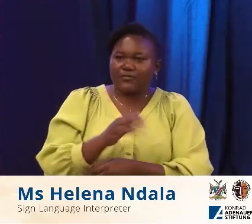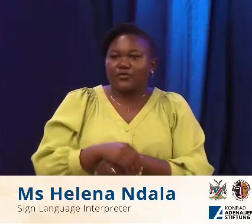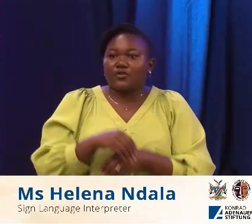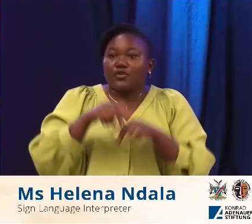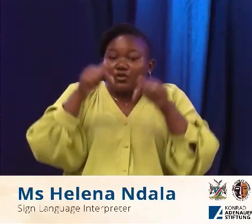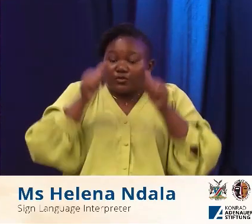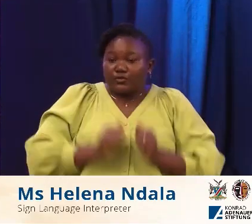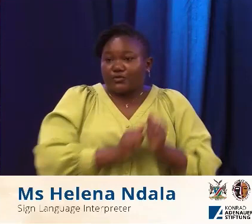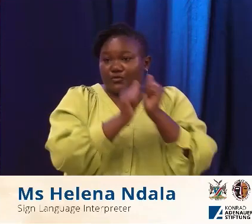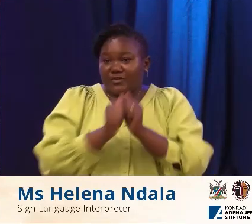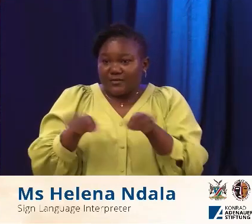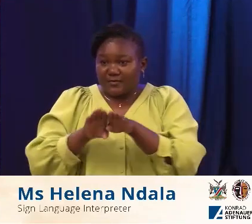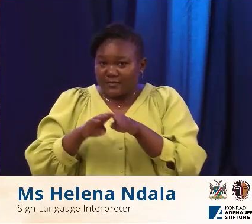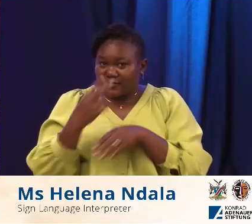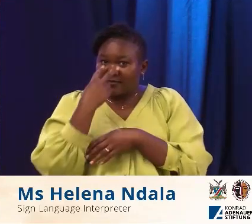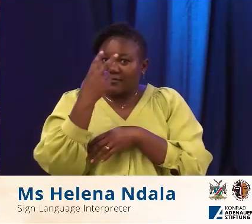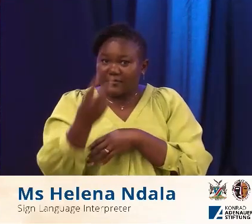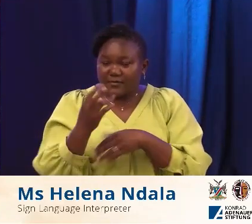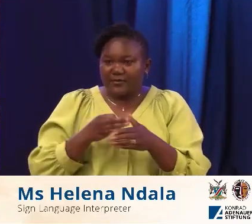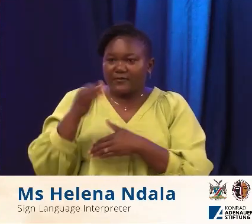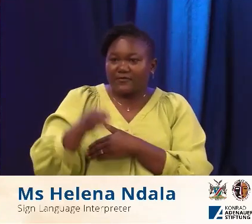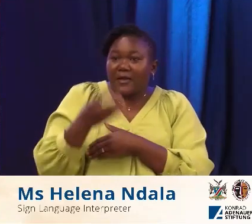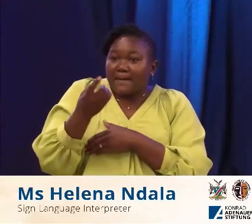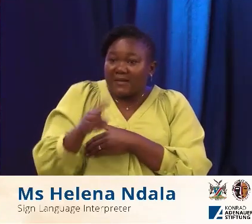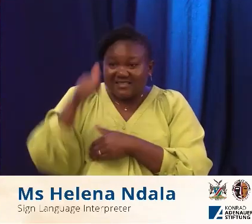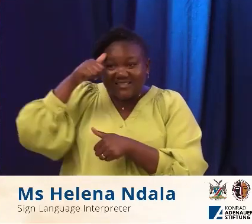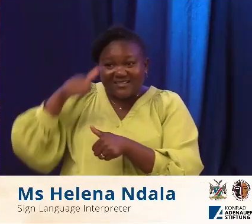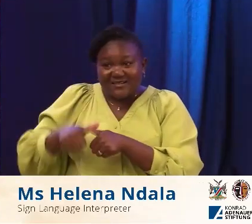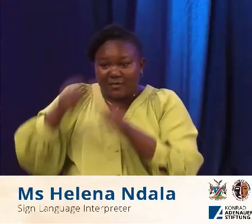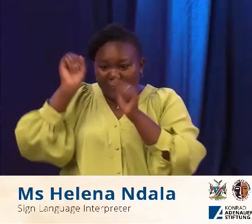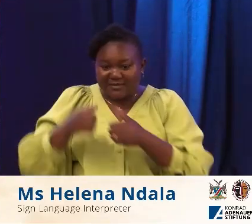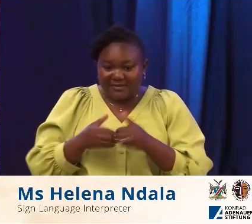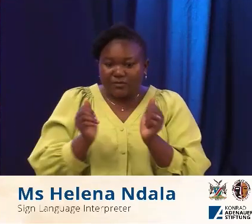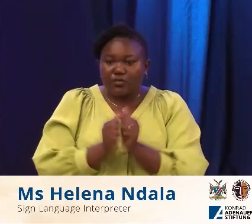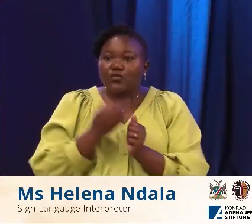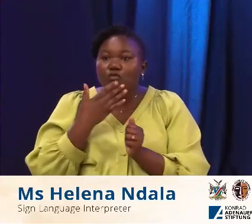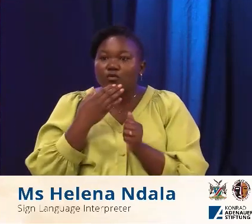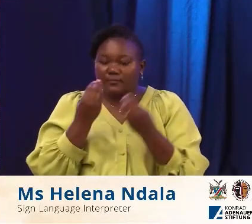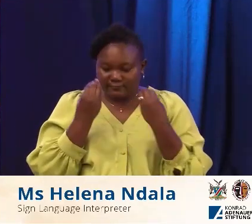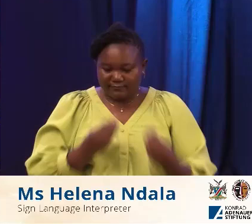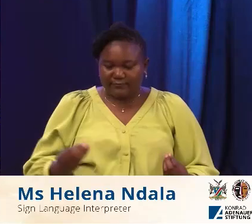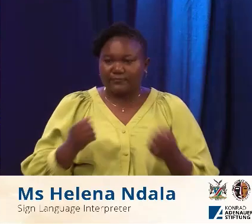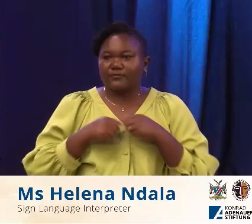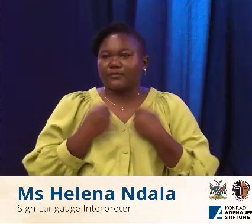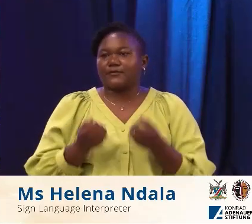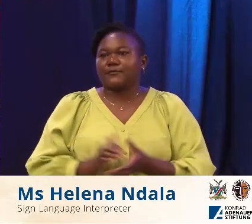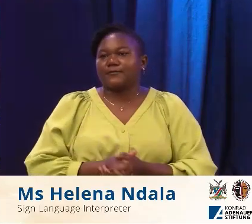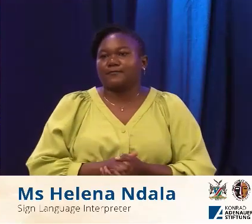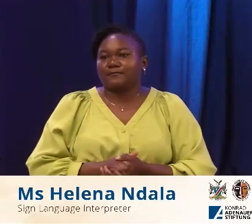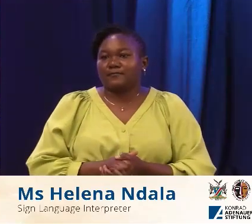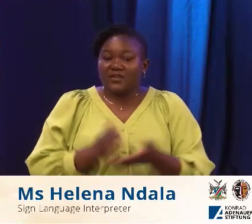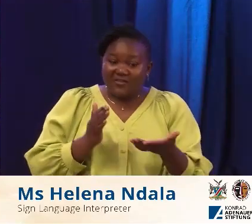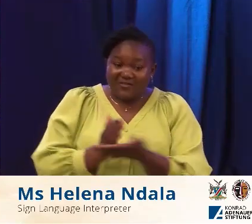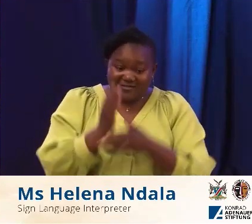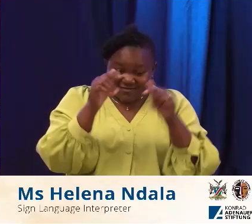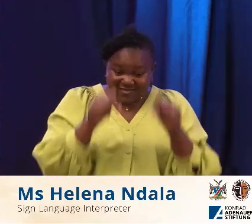can create the vision of this future. But we have to remember that it starts with us. Right here, right